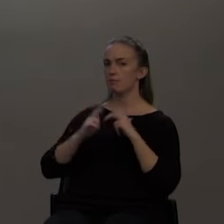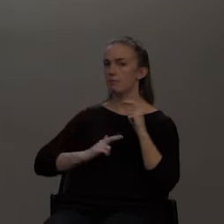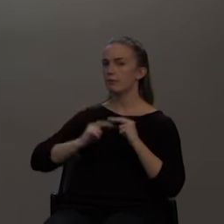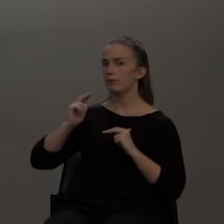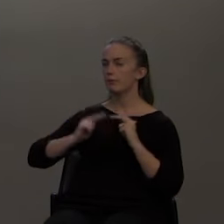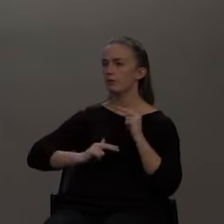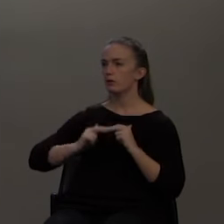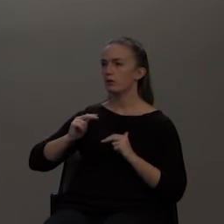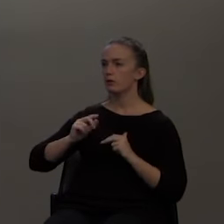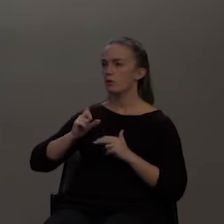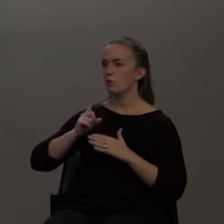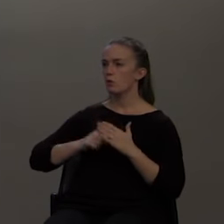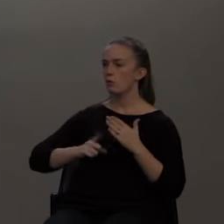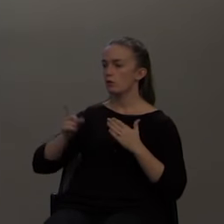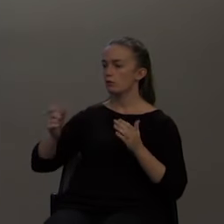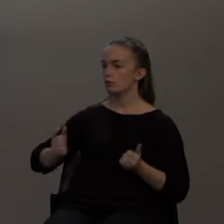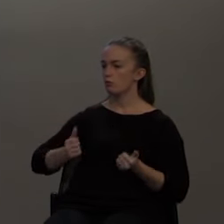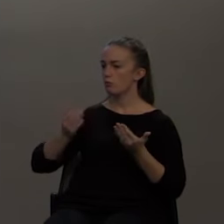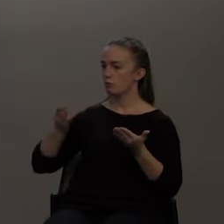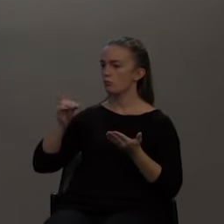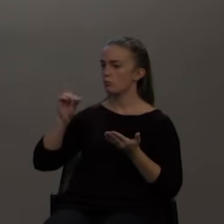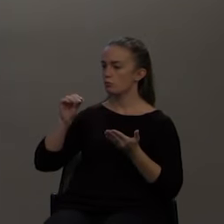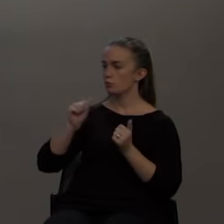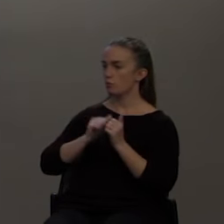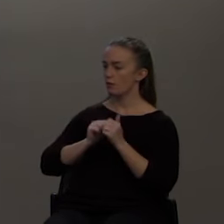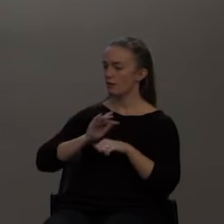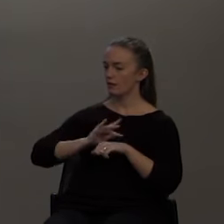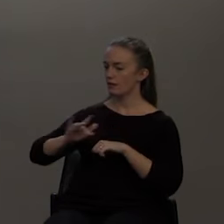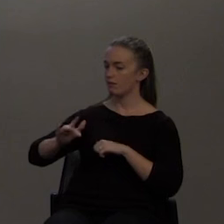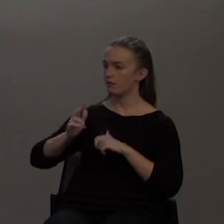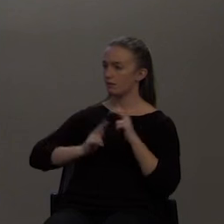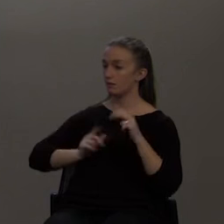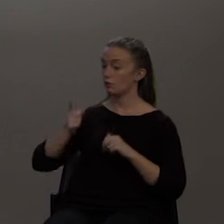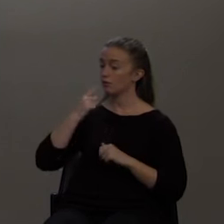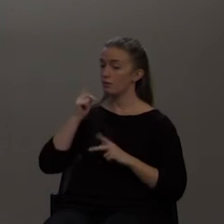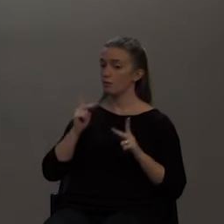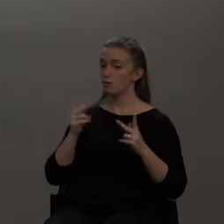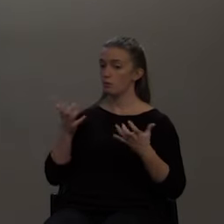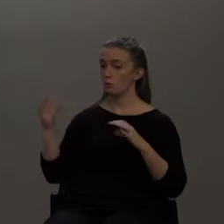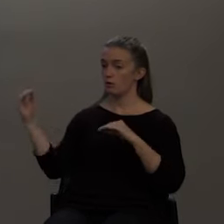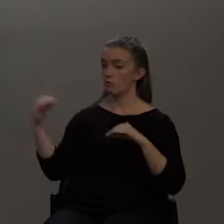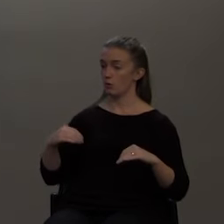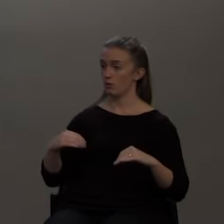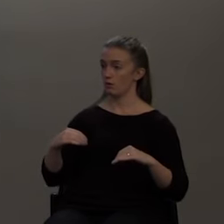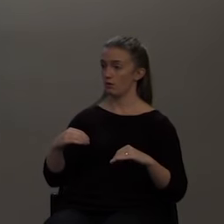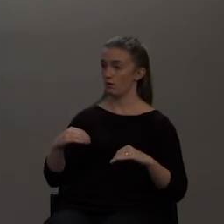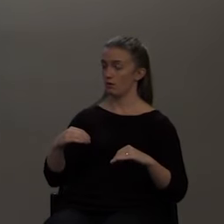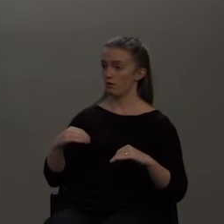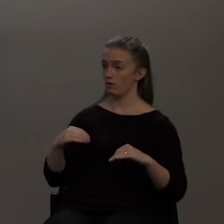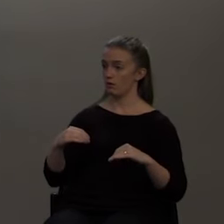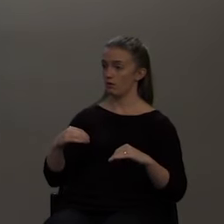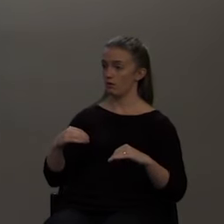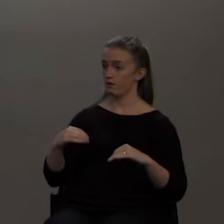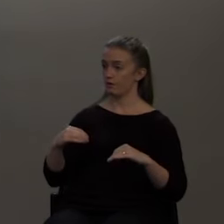What would be suggested that we could do with these? You're saying that people don't want them in a